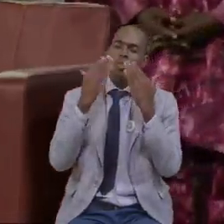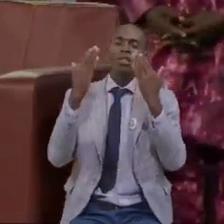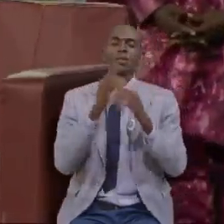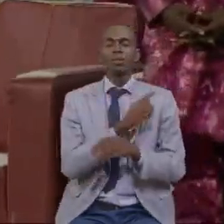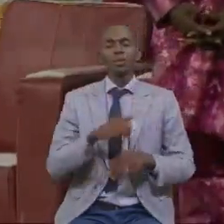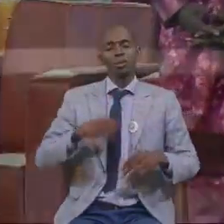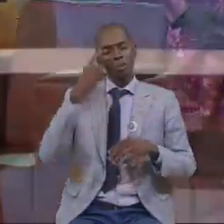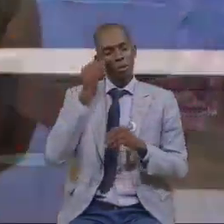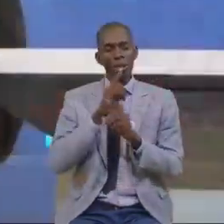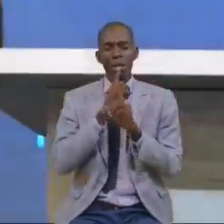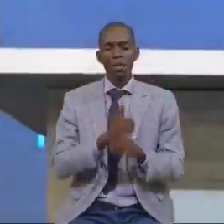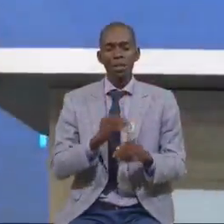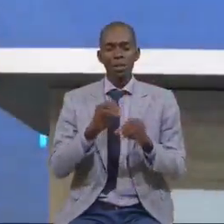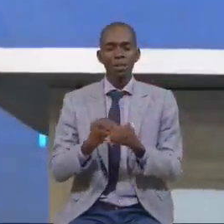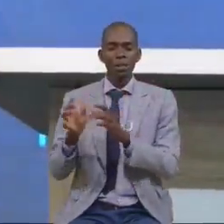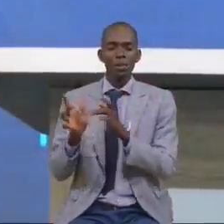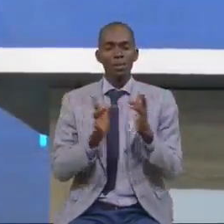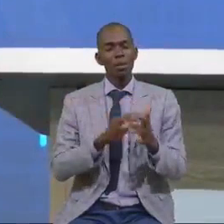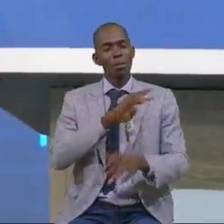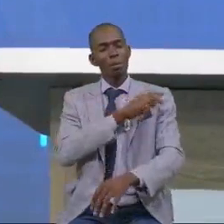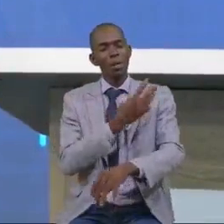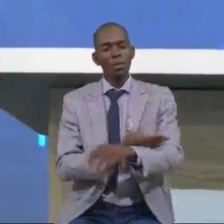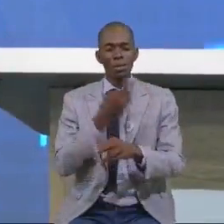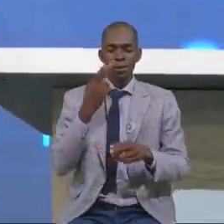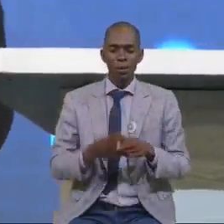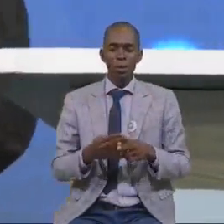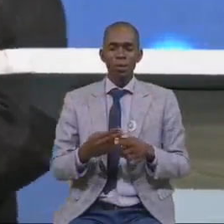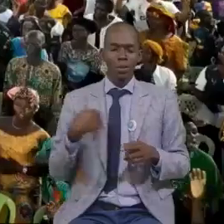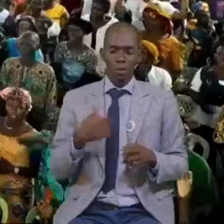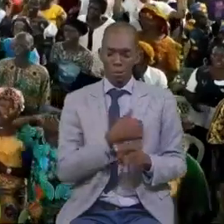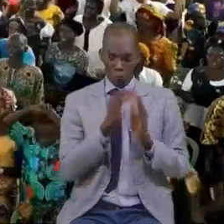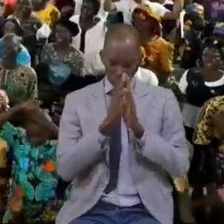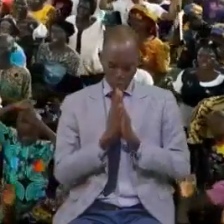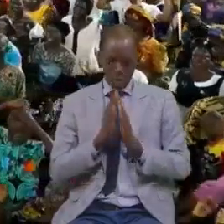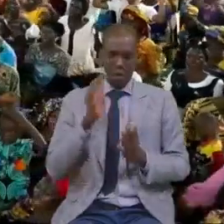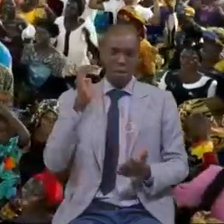answer. In Jesus' mighty name, we pray.